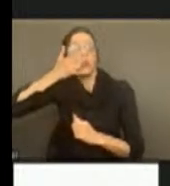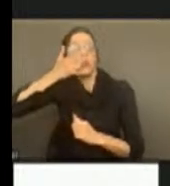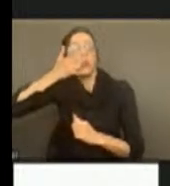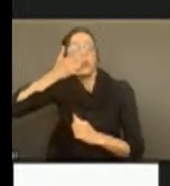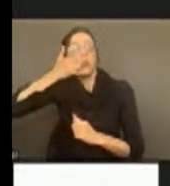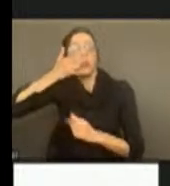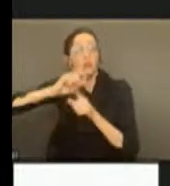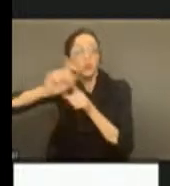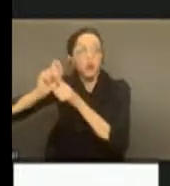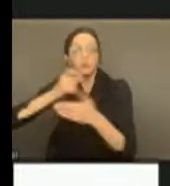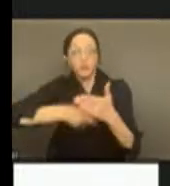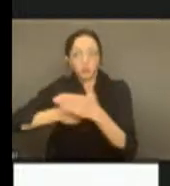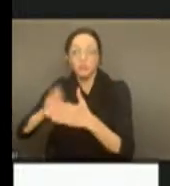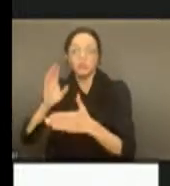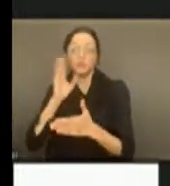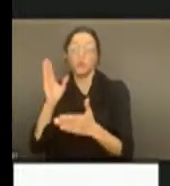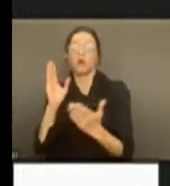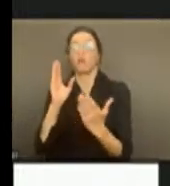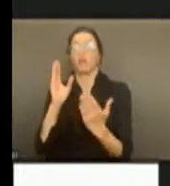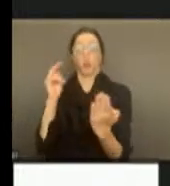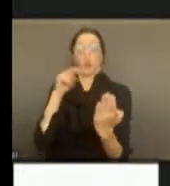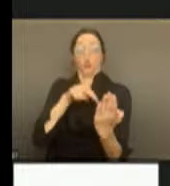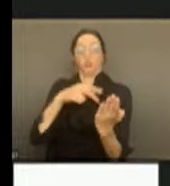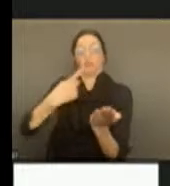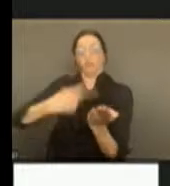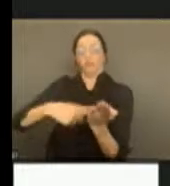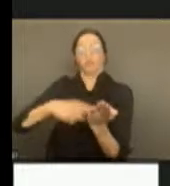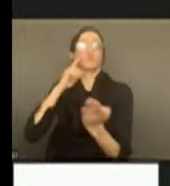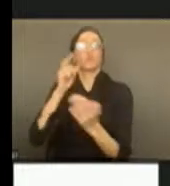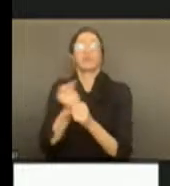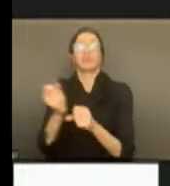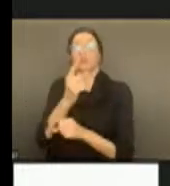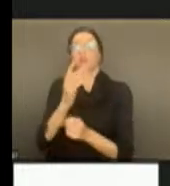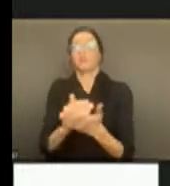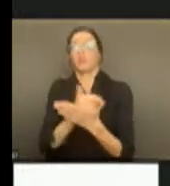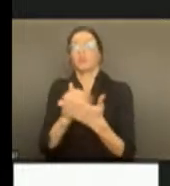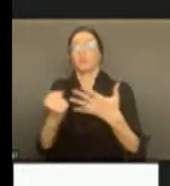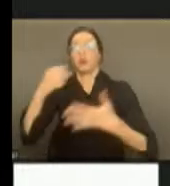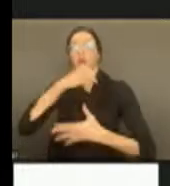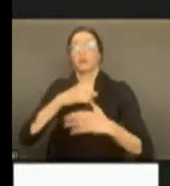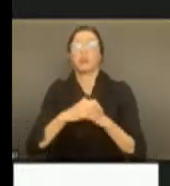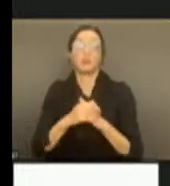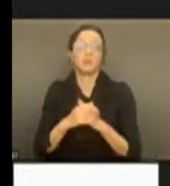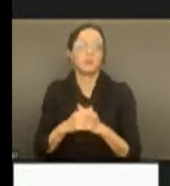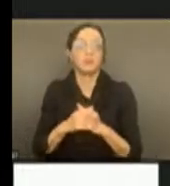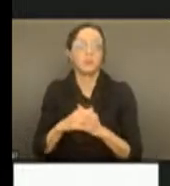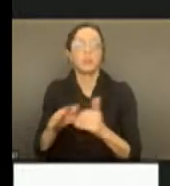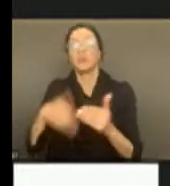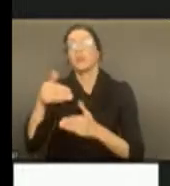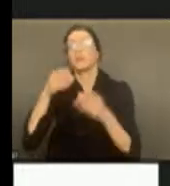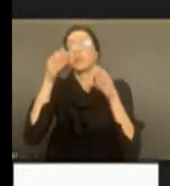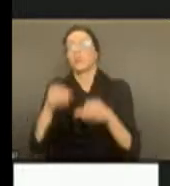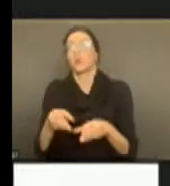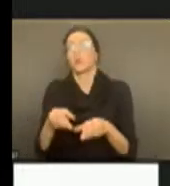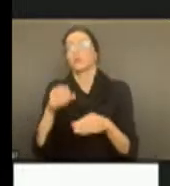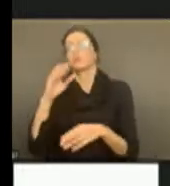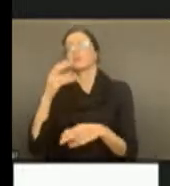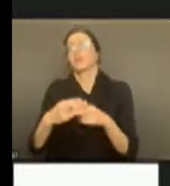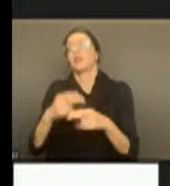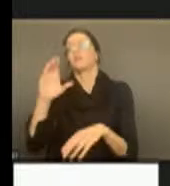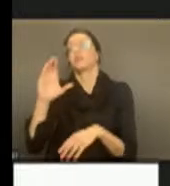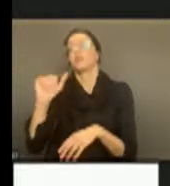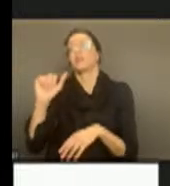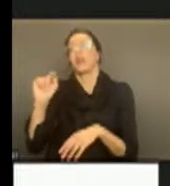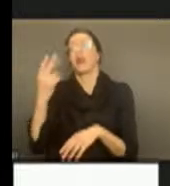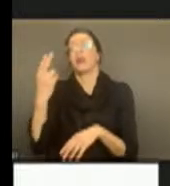priorities. The next person I have is Catherine Paisley. Catherine Paisley, please unmute your mic and state